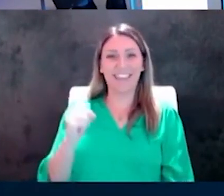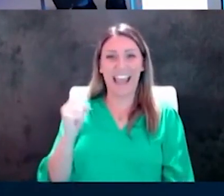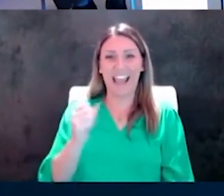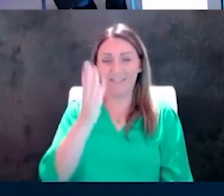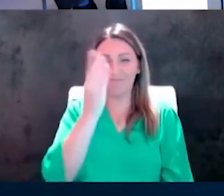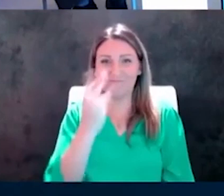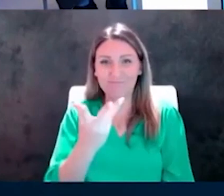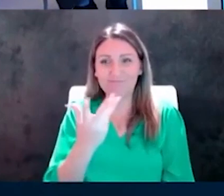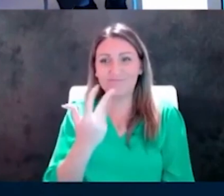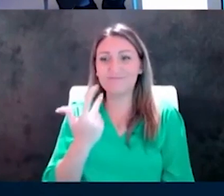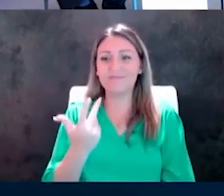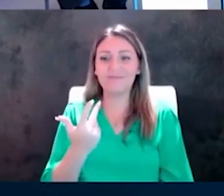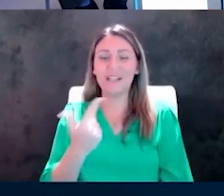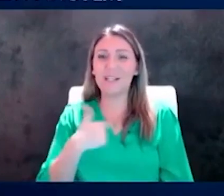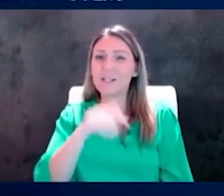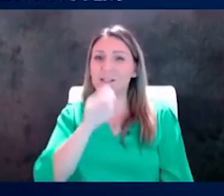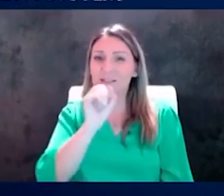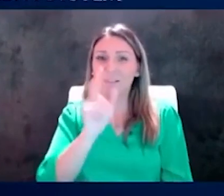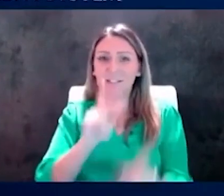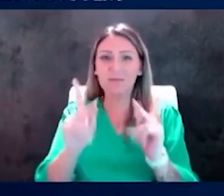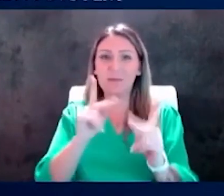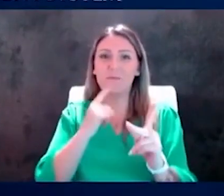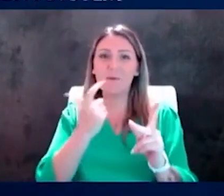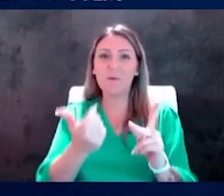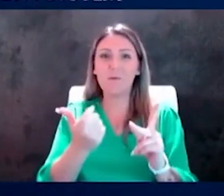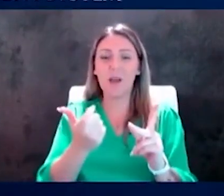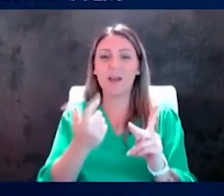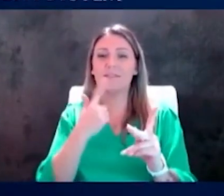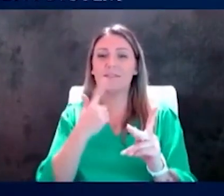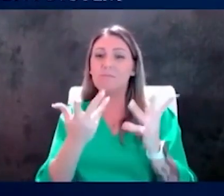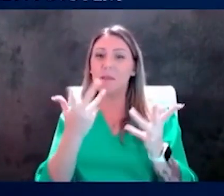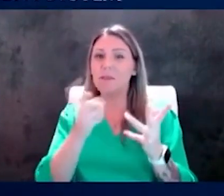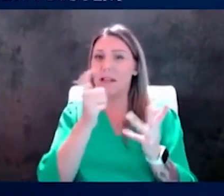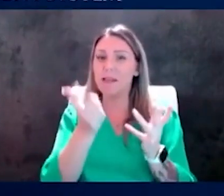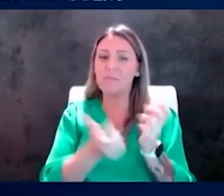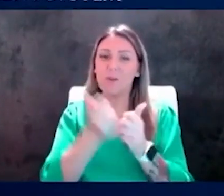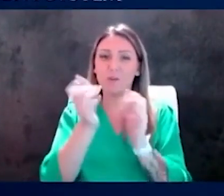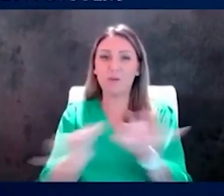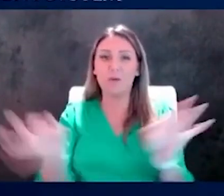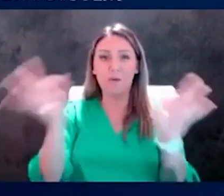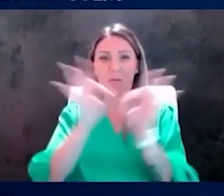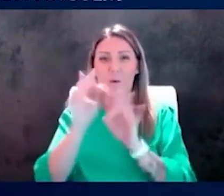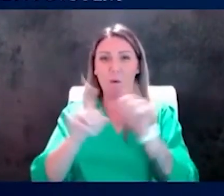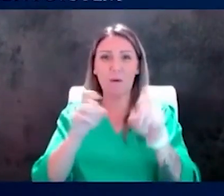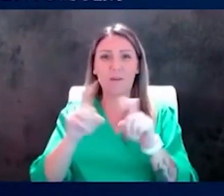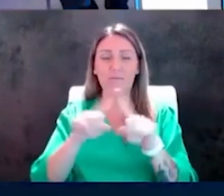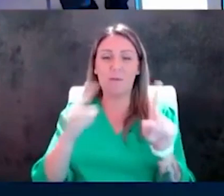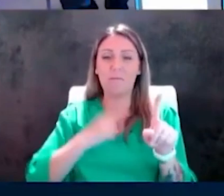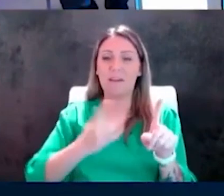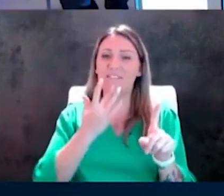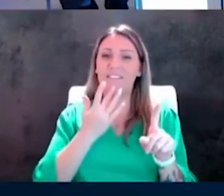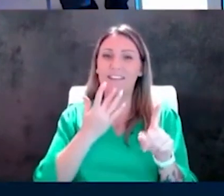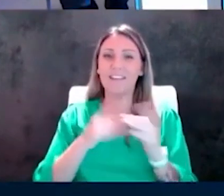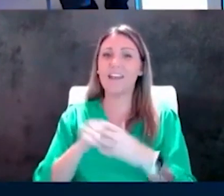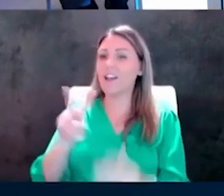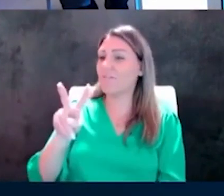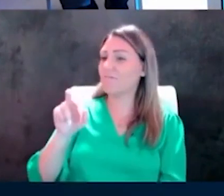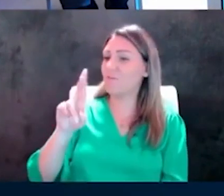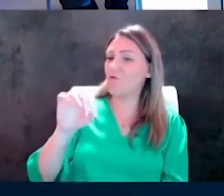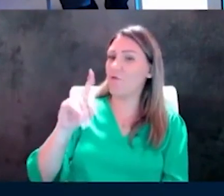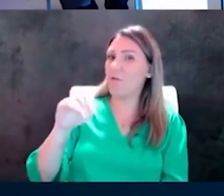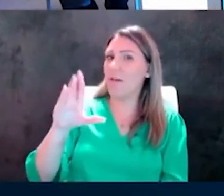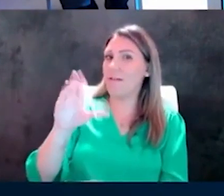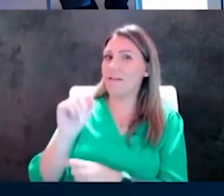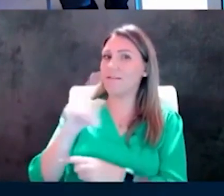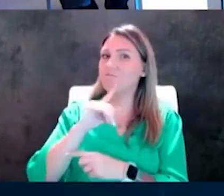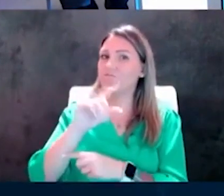love the people who watch our show. This may not be the most important question of the day, but it's certainly my favorite. Veronica says, first of all, she loves this conversation